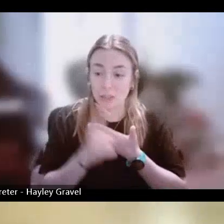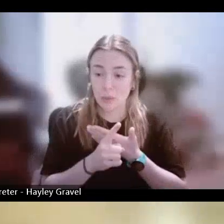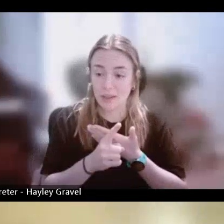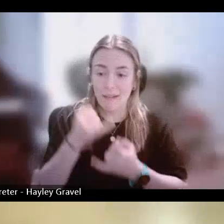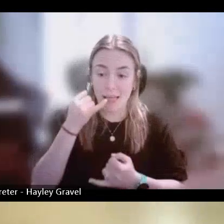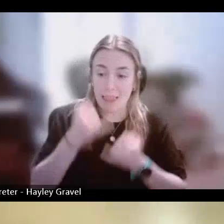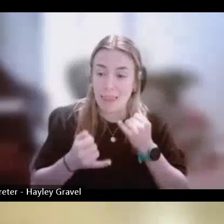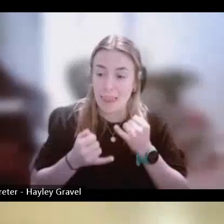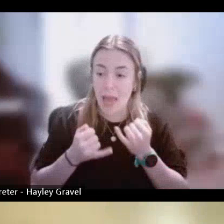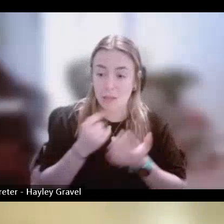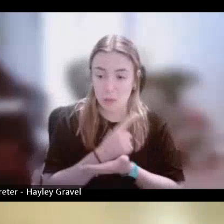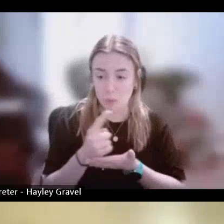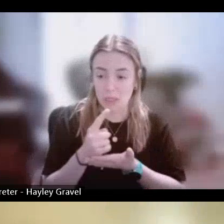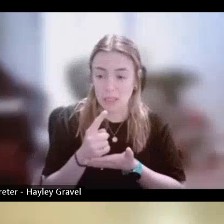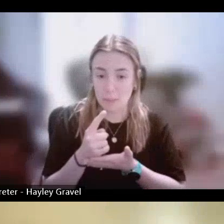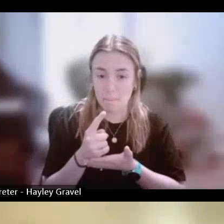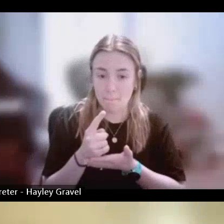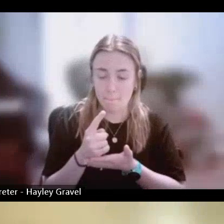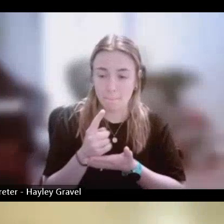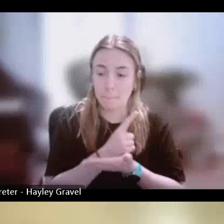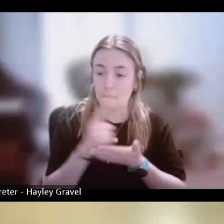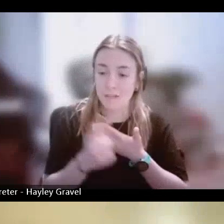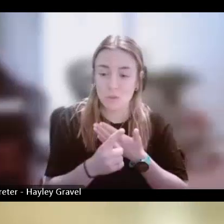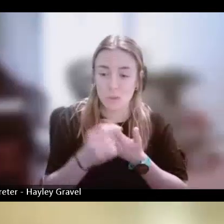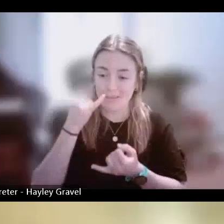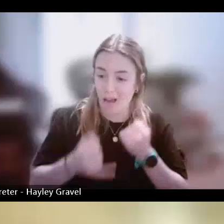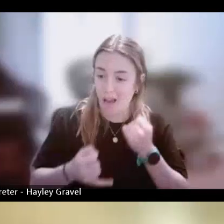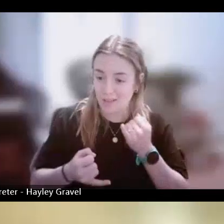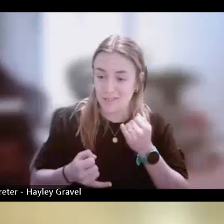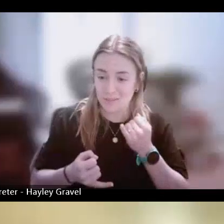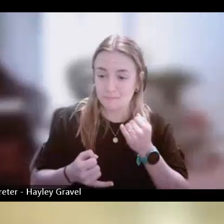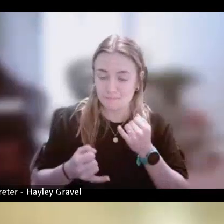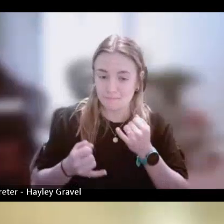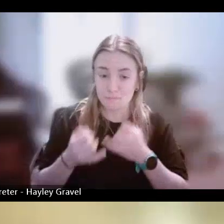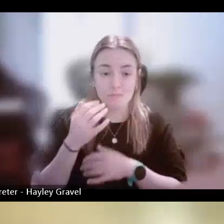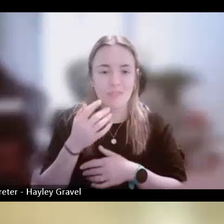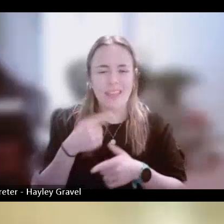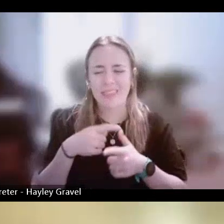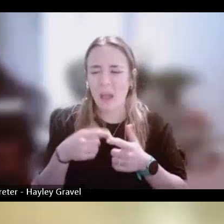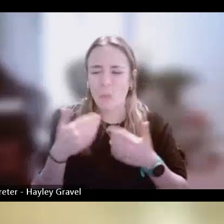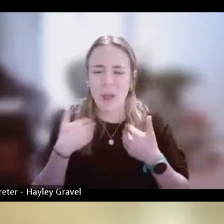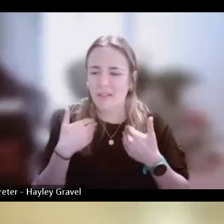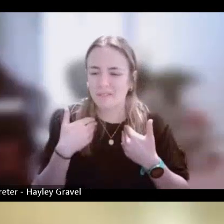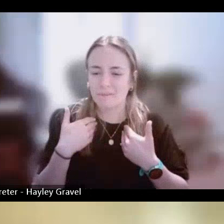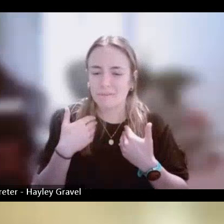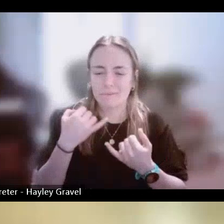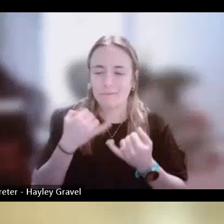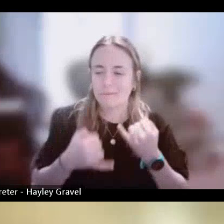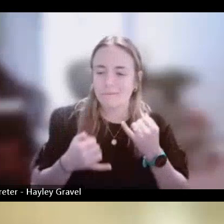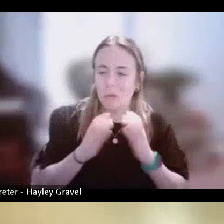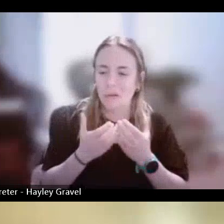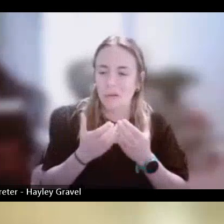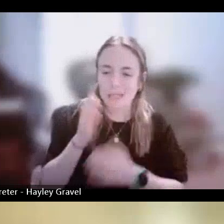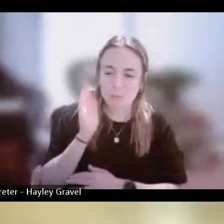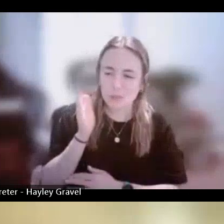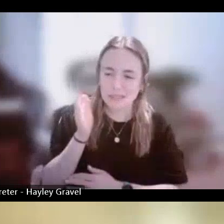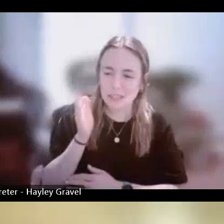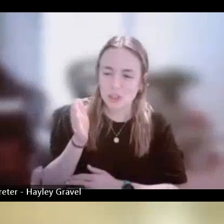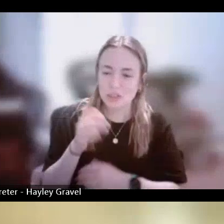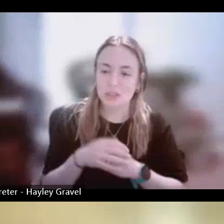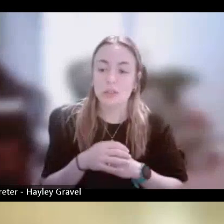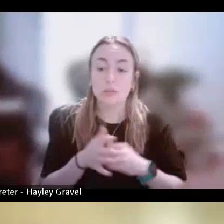Before you do your presentation of your paper. So I want to make sure that you're leveraging all of the time